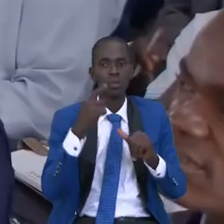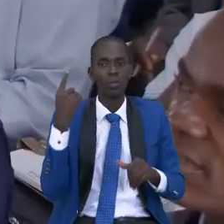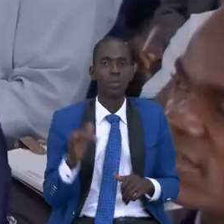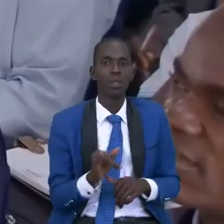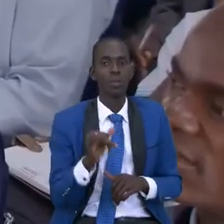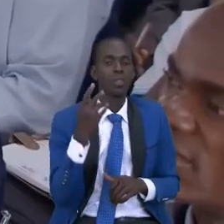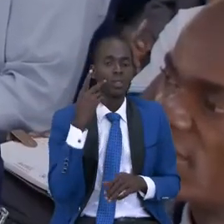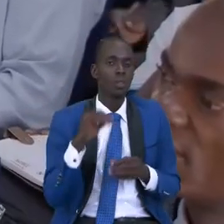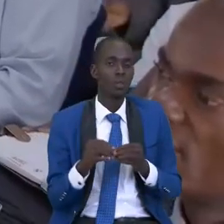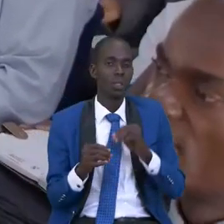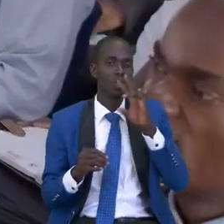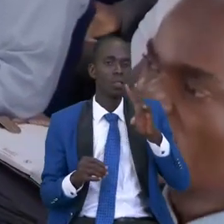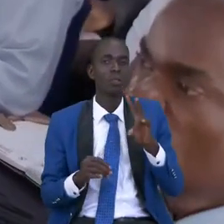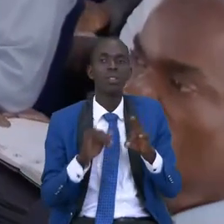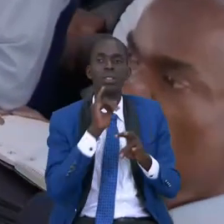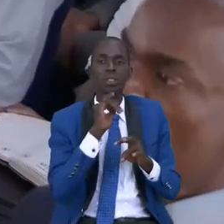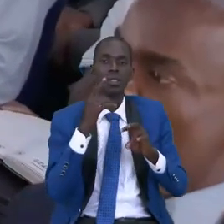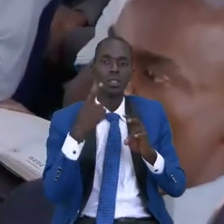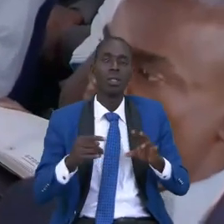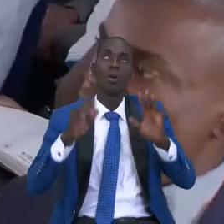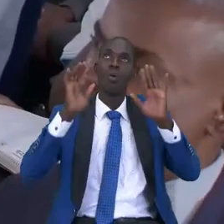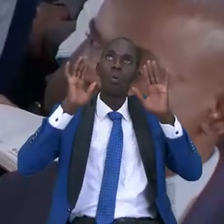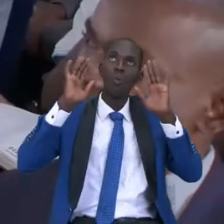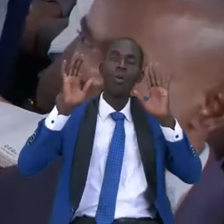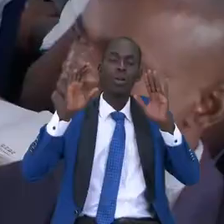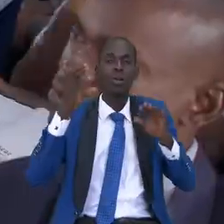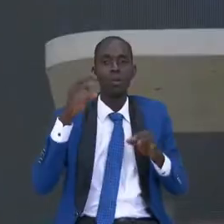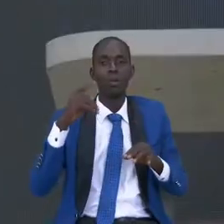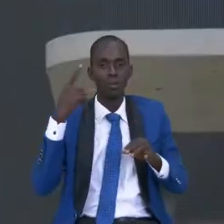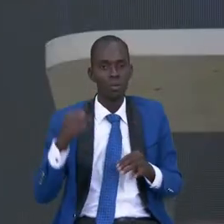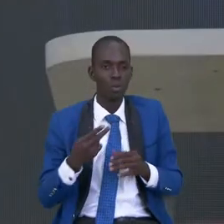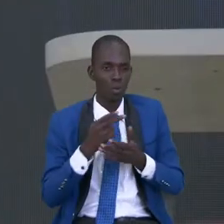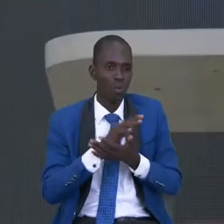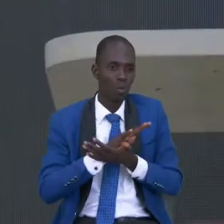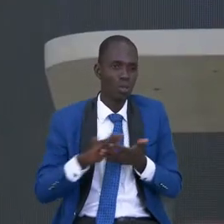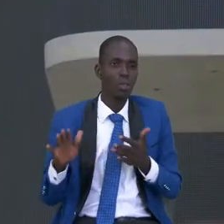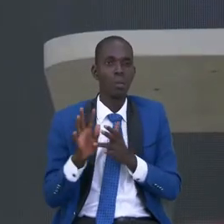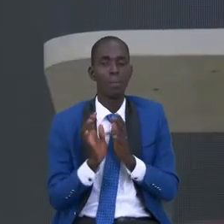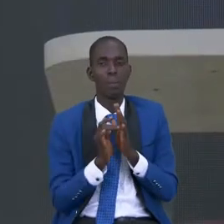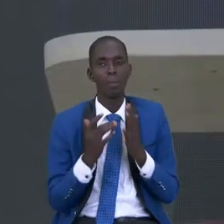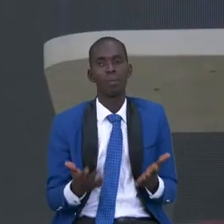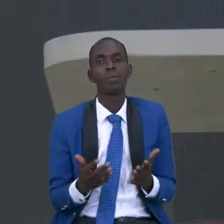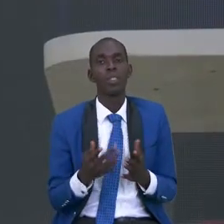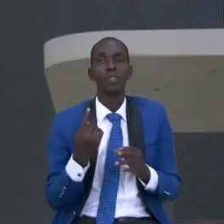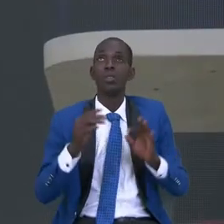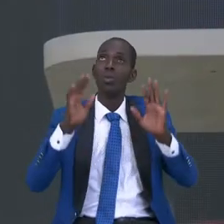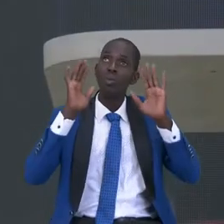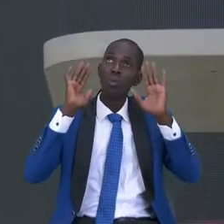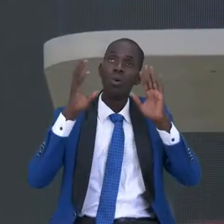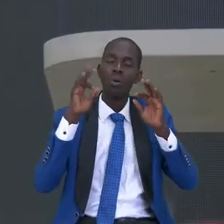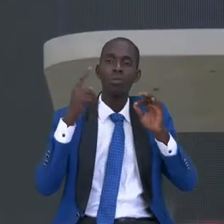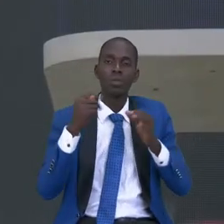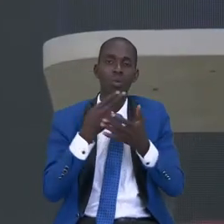seven, the wonder of the sacred scripture. The wonder of the